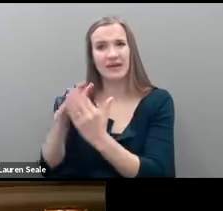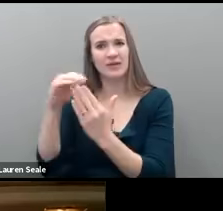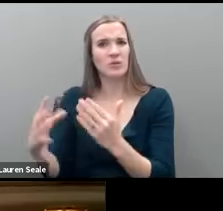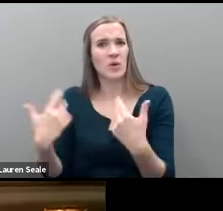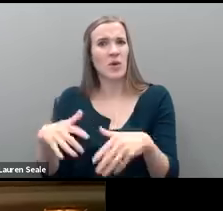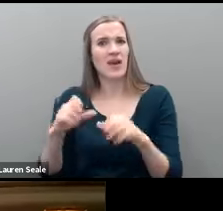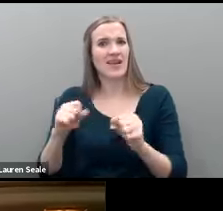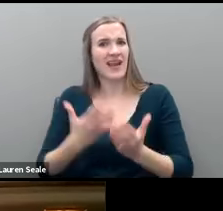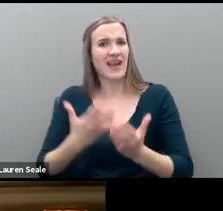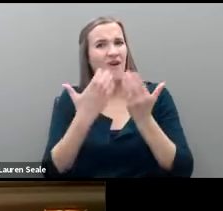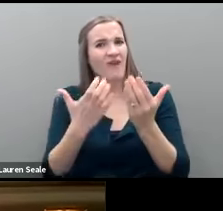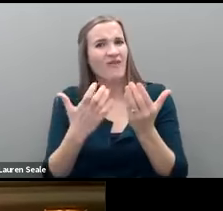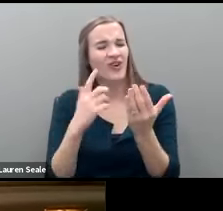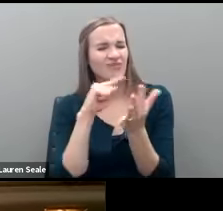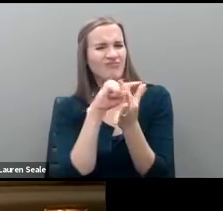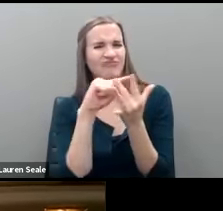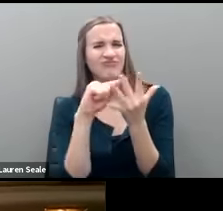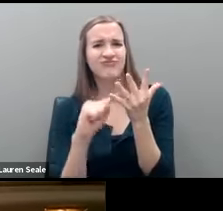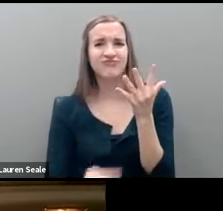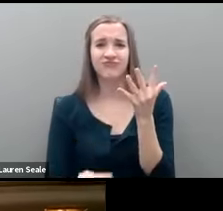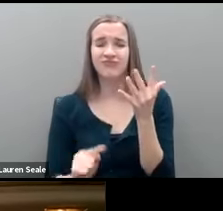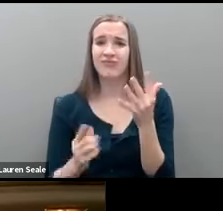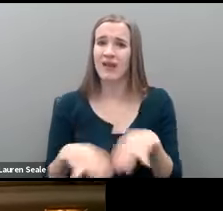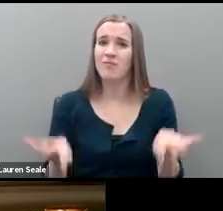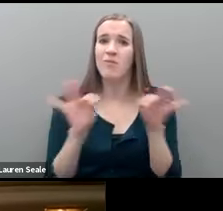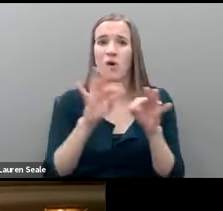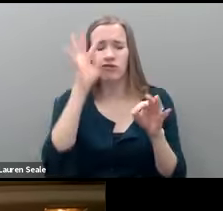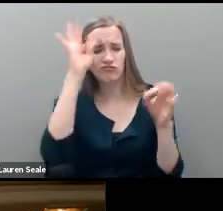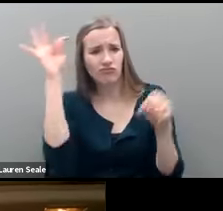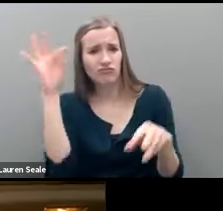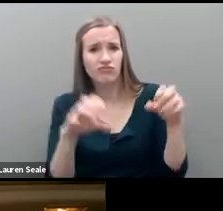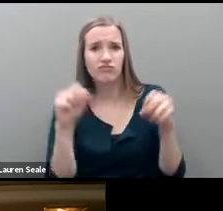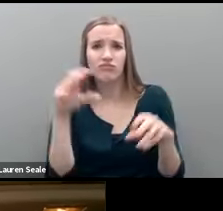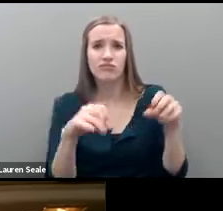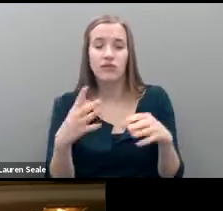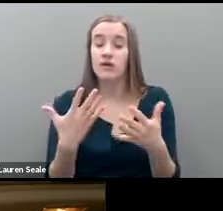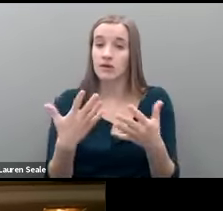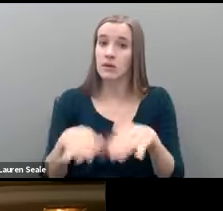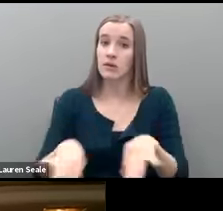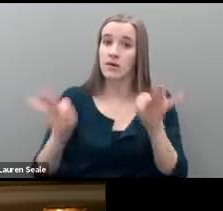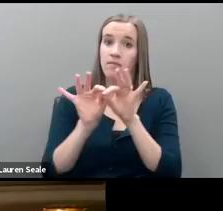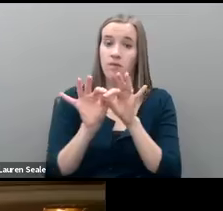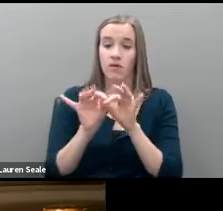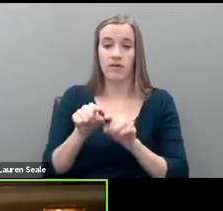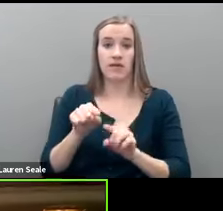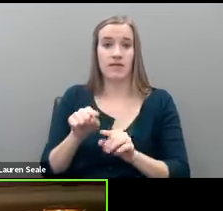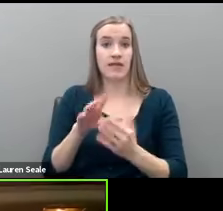it's critical that we make sure those classrooms are available and the learning is available for everyone.